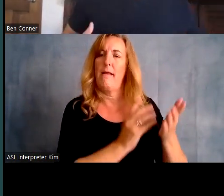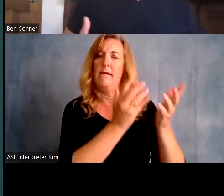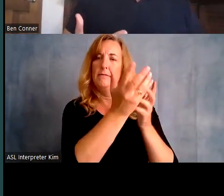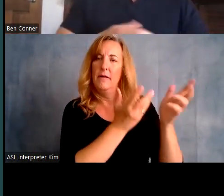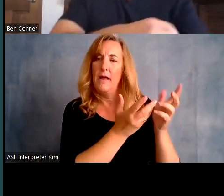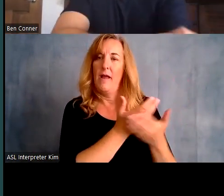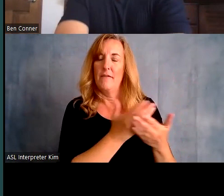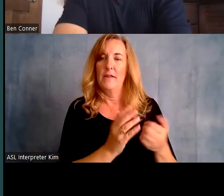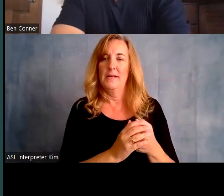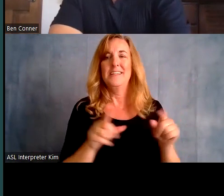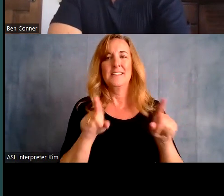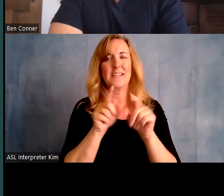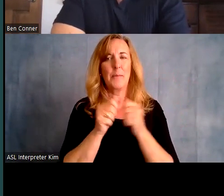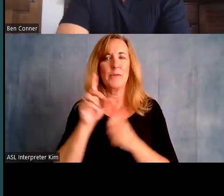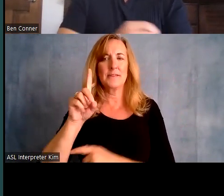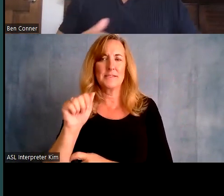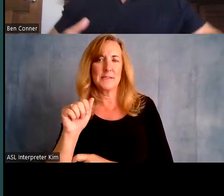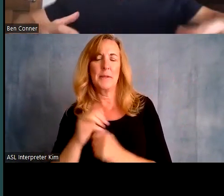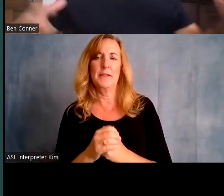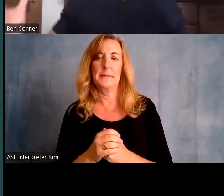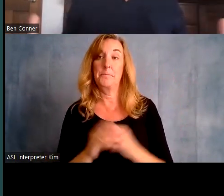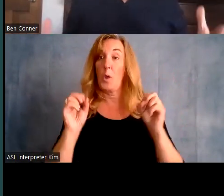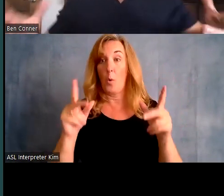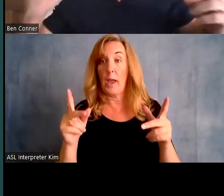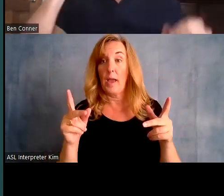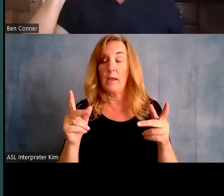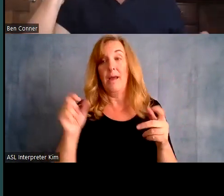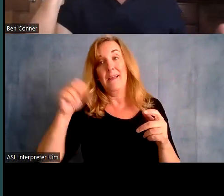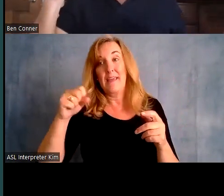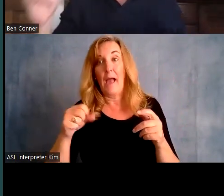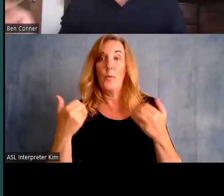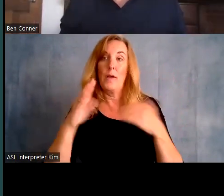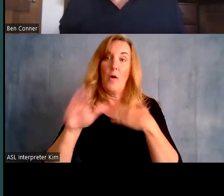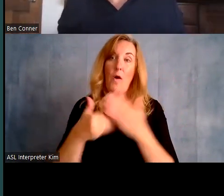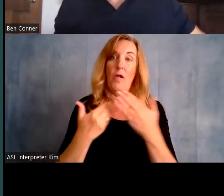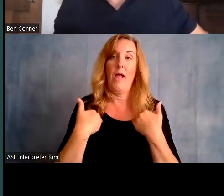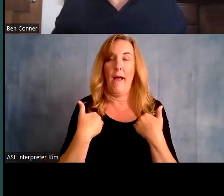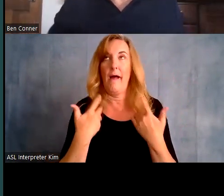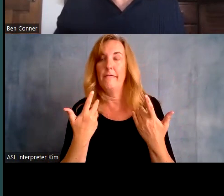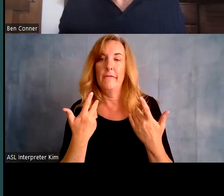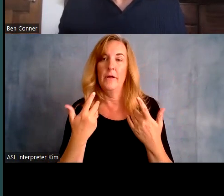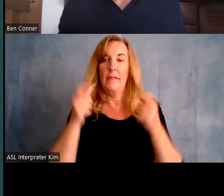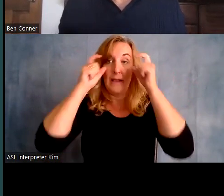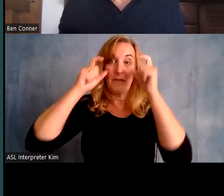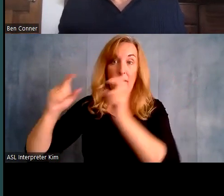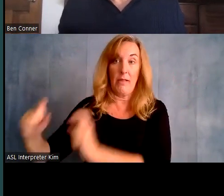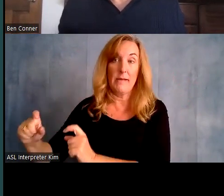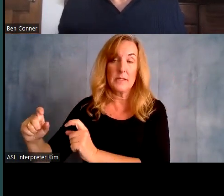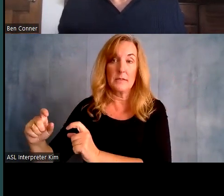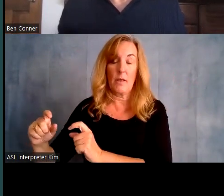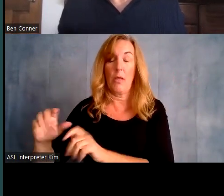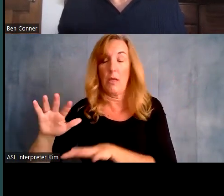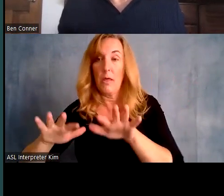all this. Same thing with disability. Okay, we may all have, right now I've taken off my glasses and you don't want